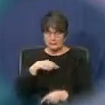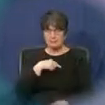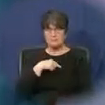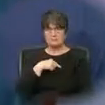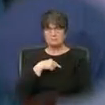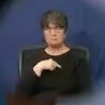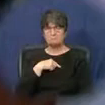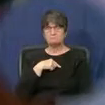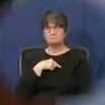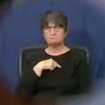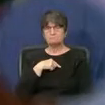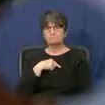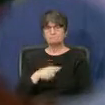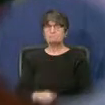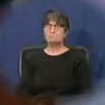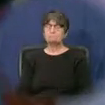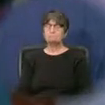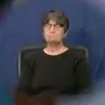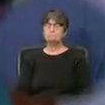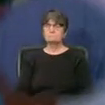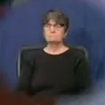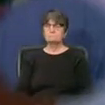will guide us.